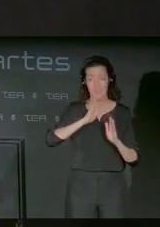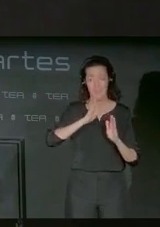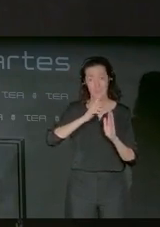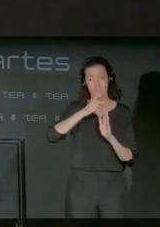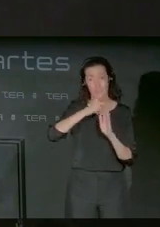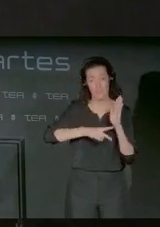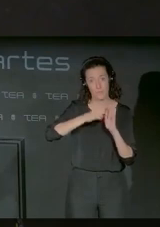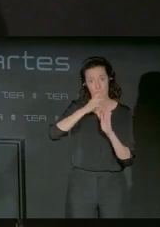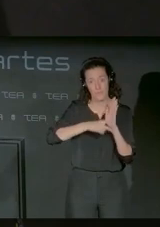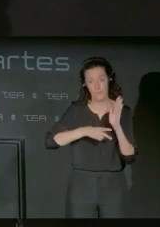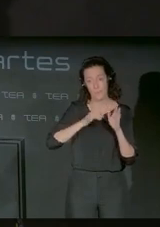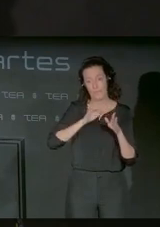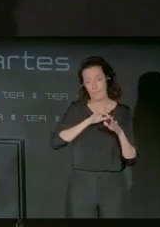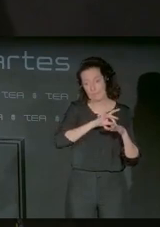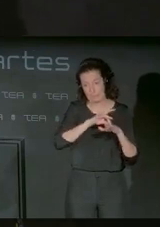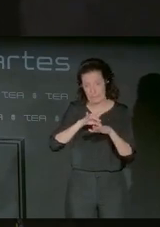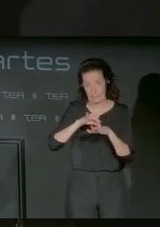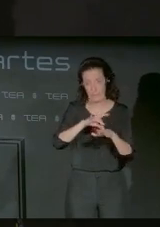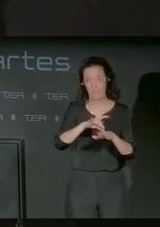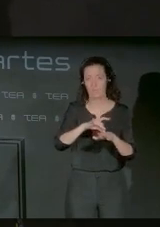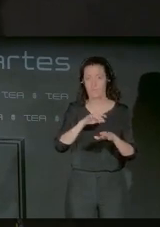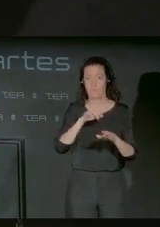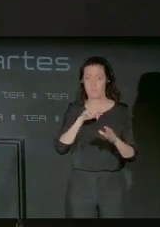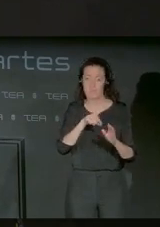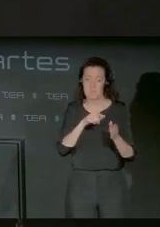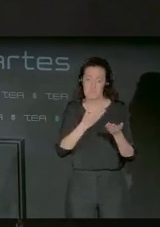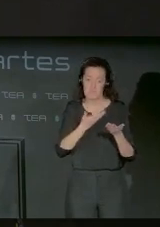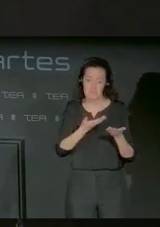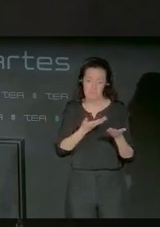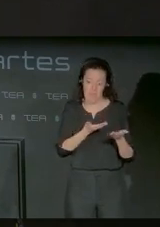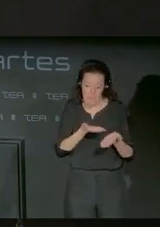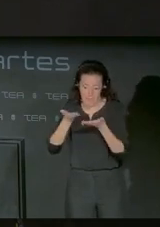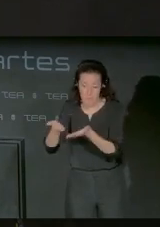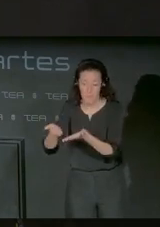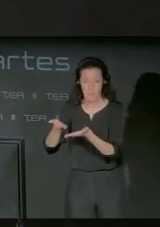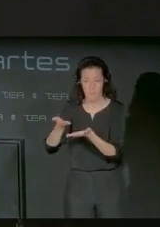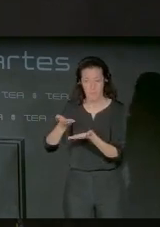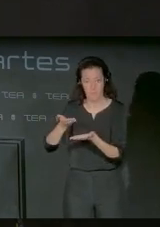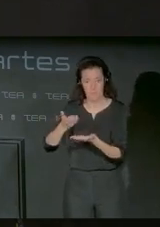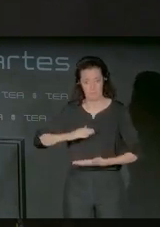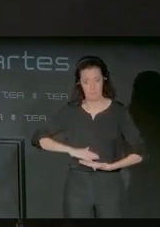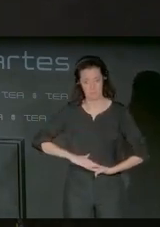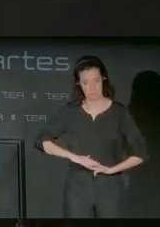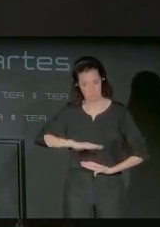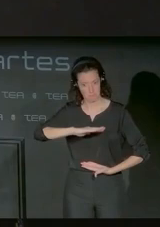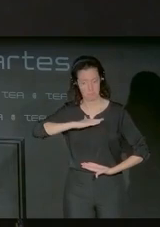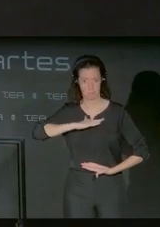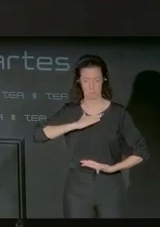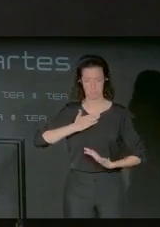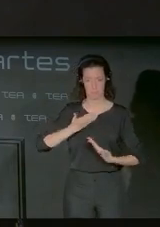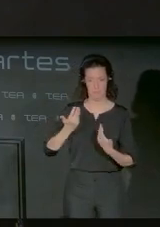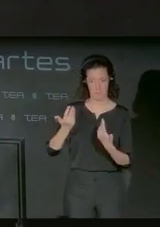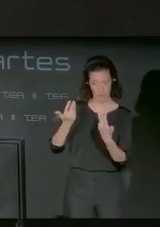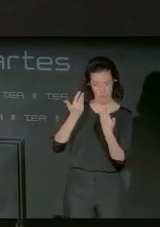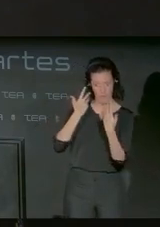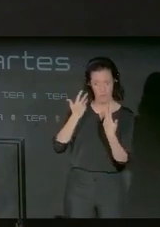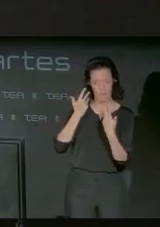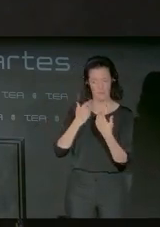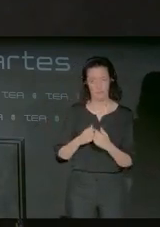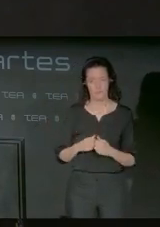capacity as well. So it could be beyond guidance at some point to go also to training and capacity building. But of course, it's a very different scale in